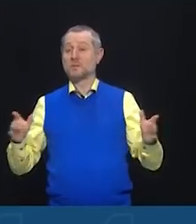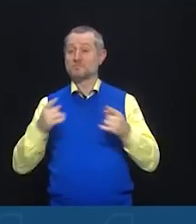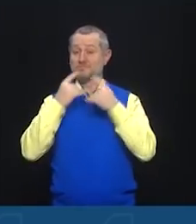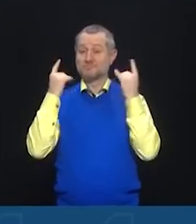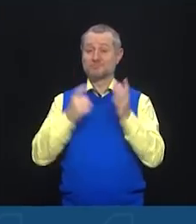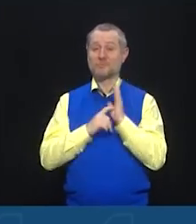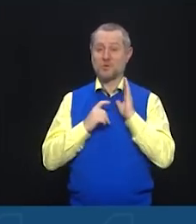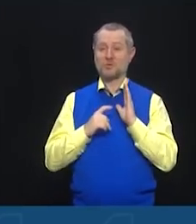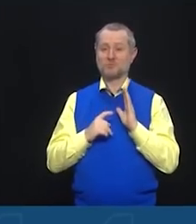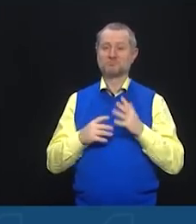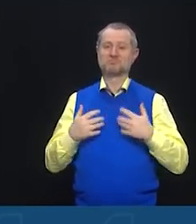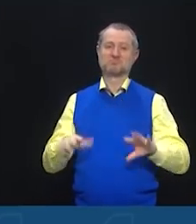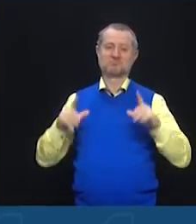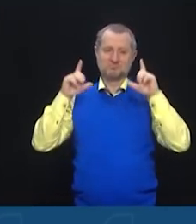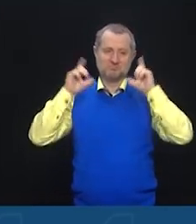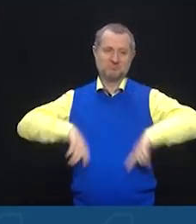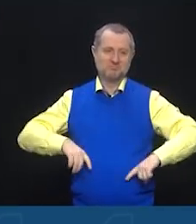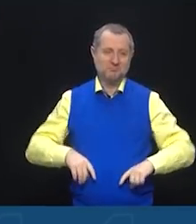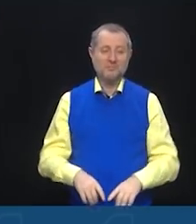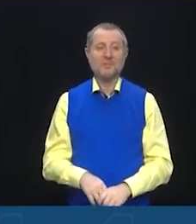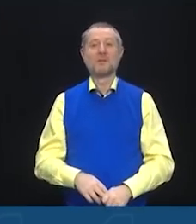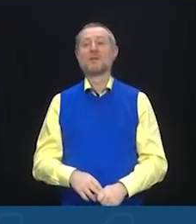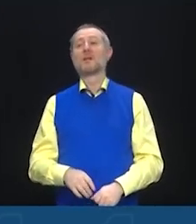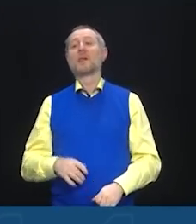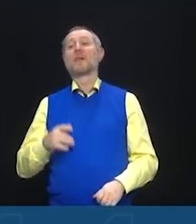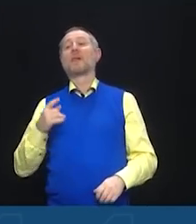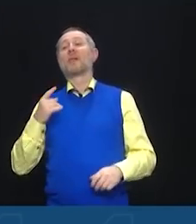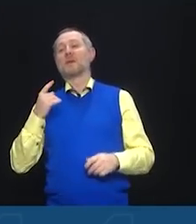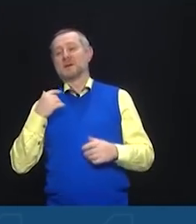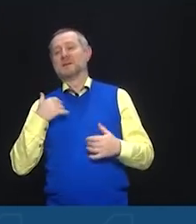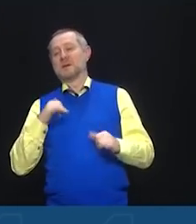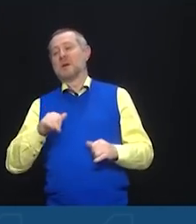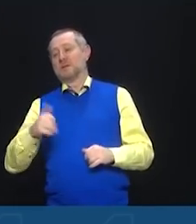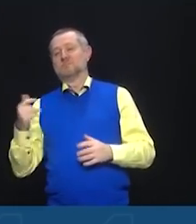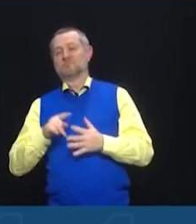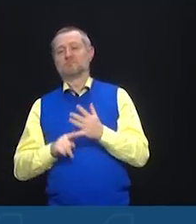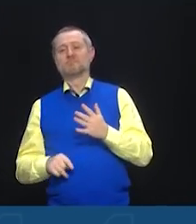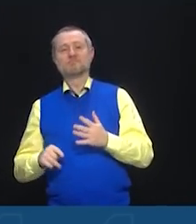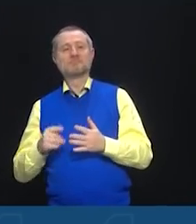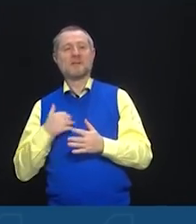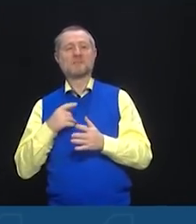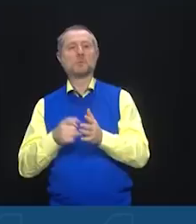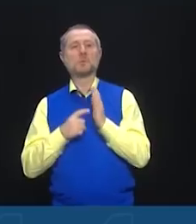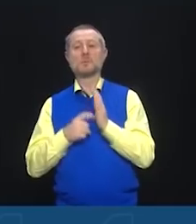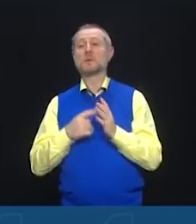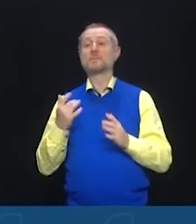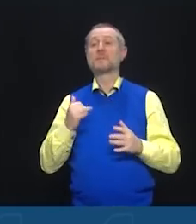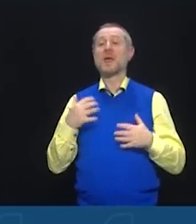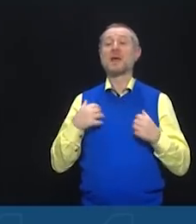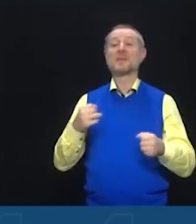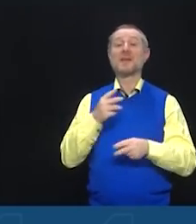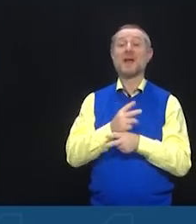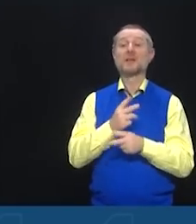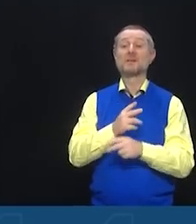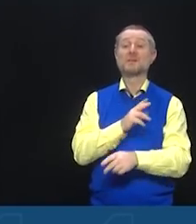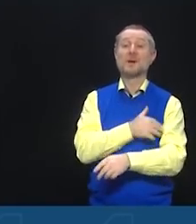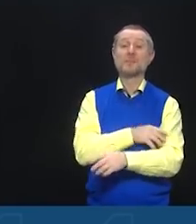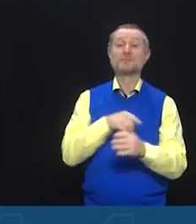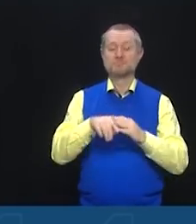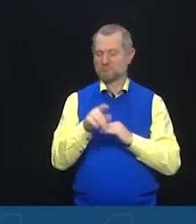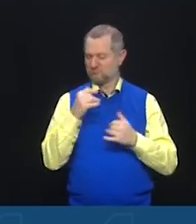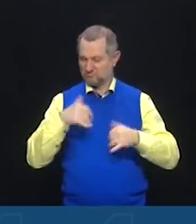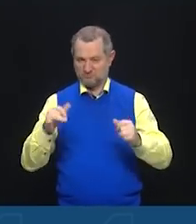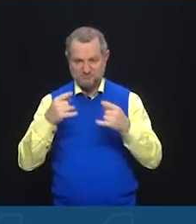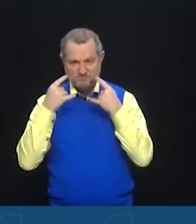we're still going to have mask requirements in effect for the time being. State-regulated healthcare settings, state-regulated adult